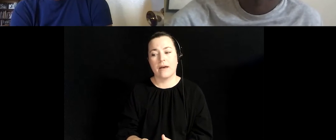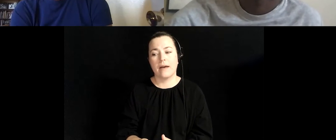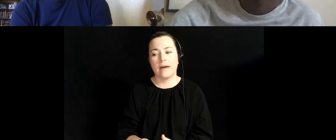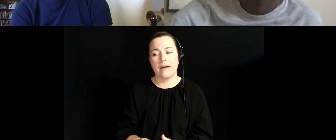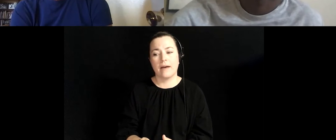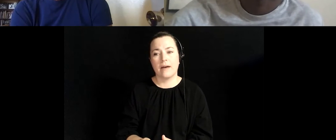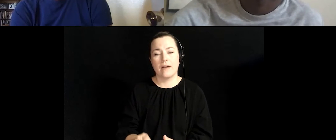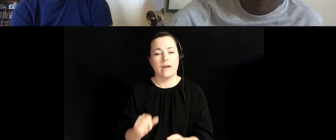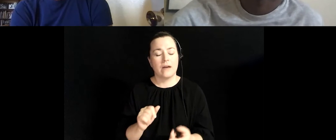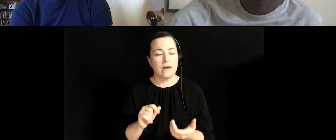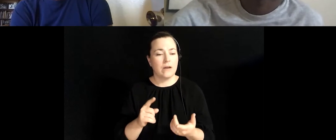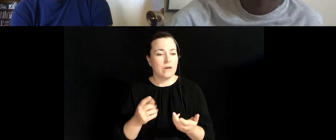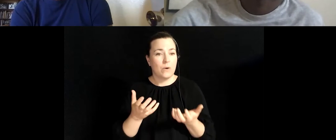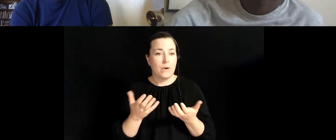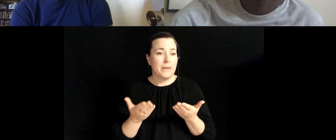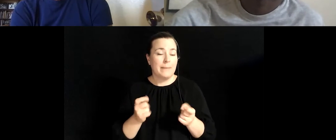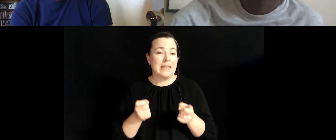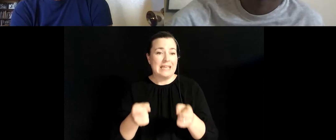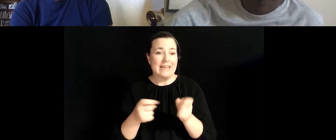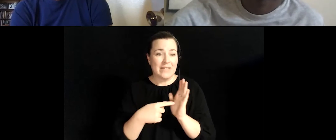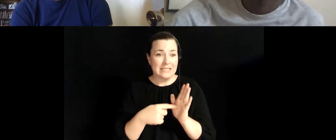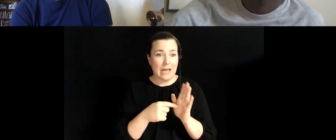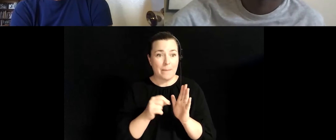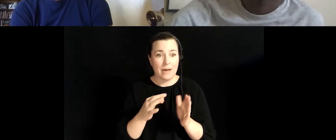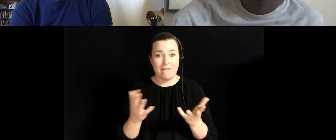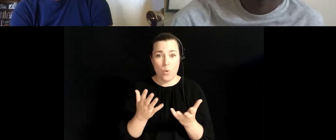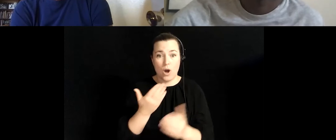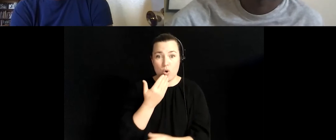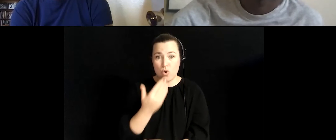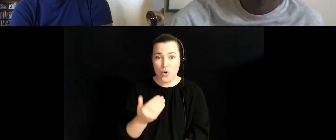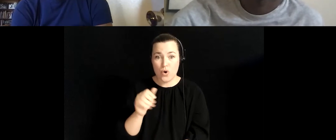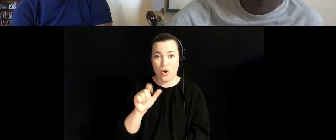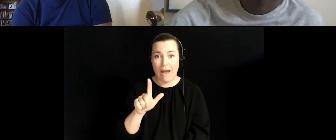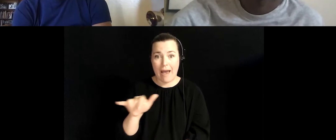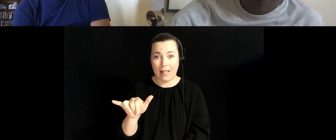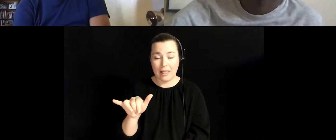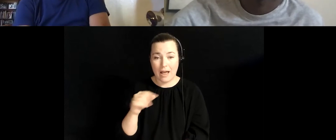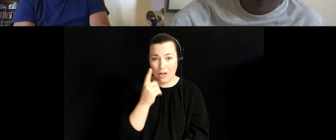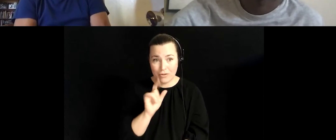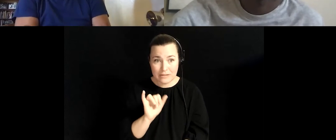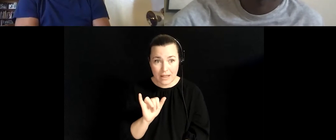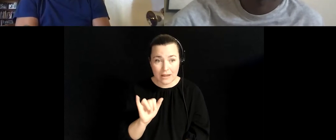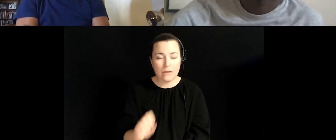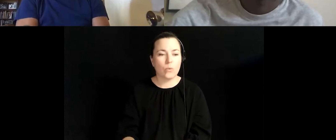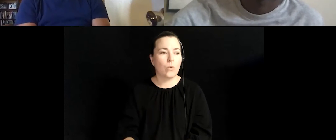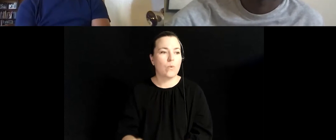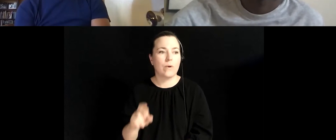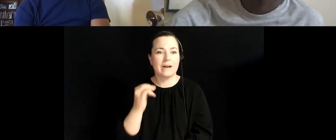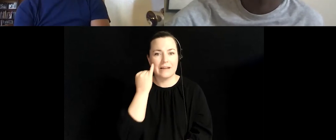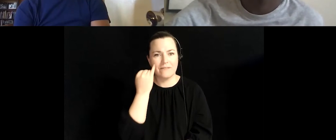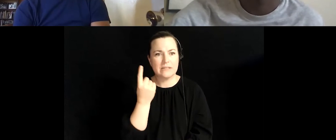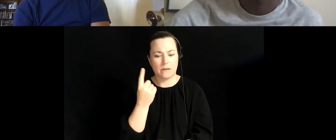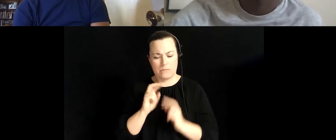to give some examples of good allies, or if somebody is pondering like, am I a good